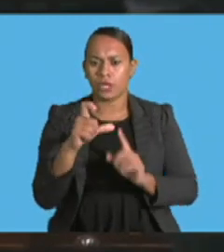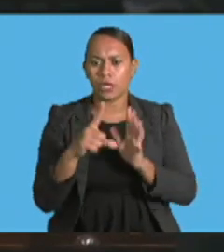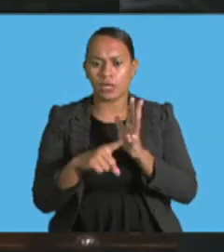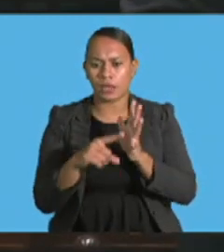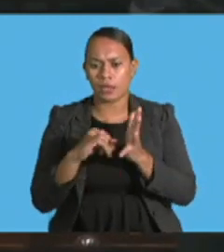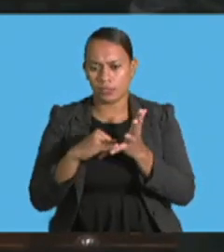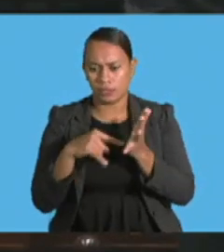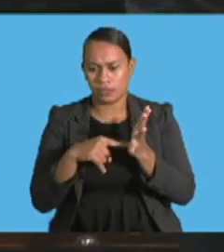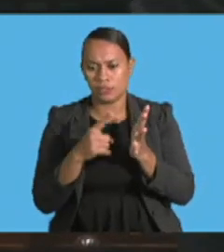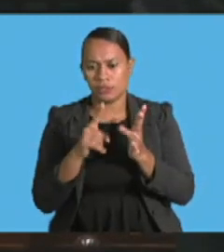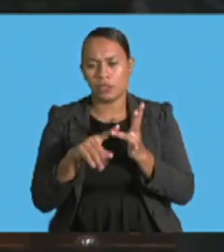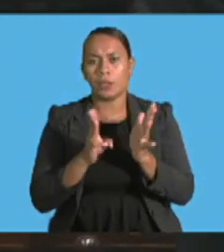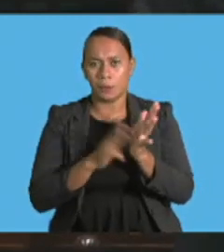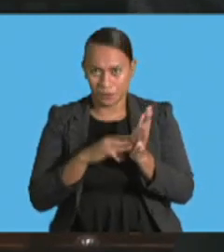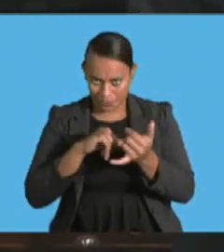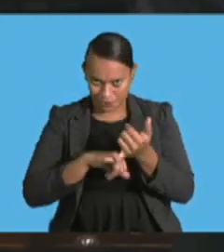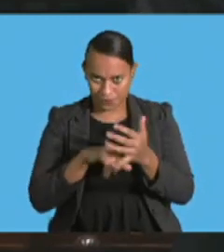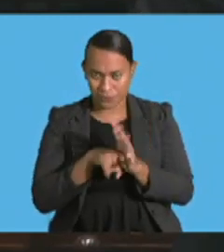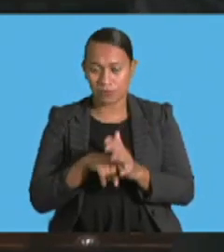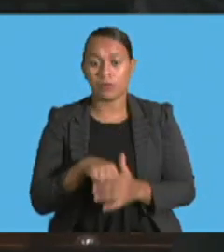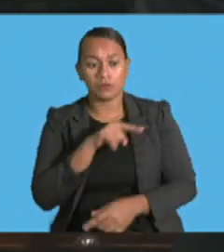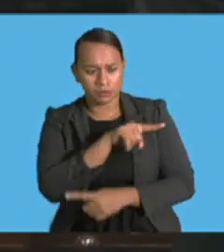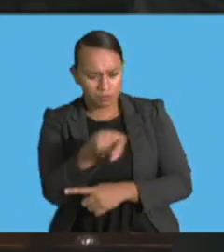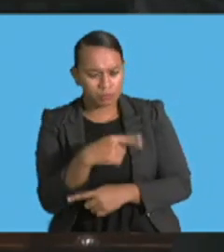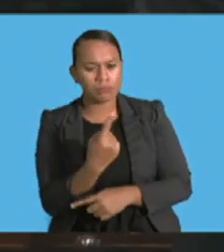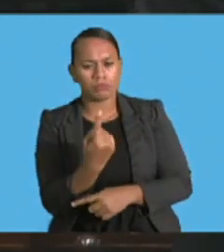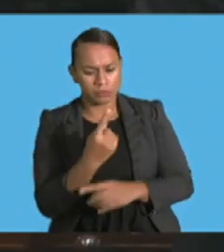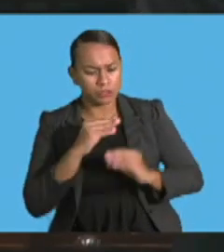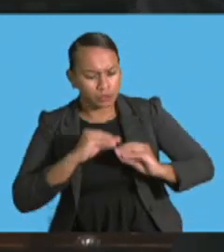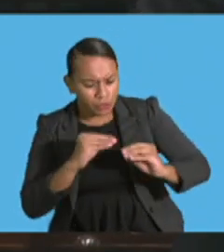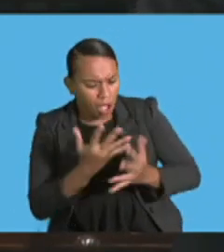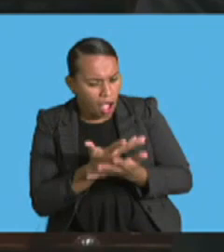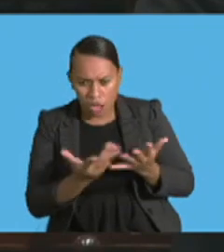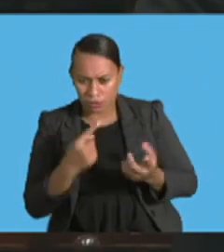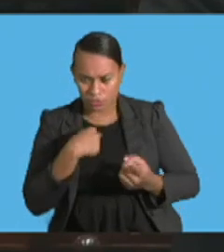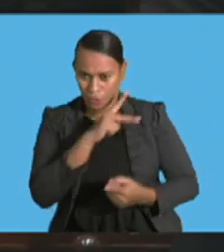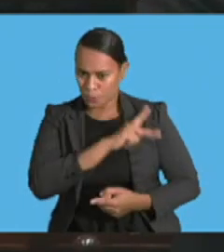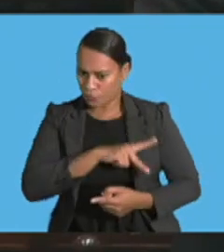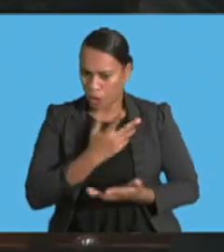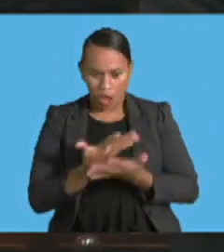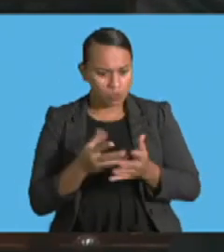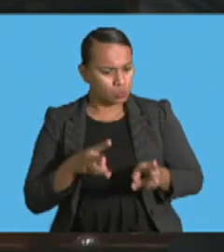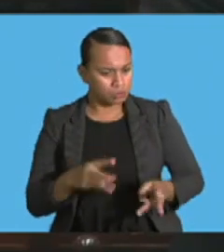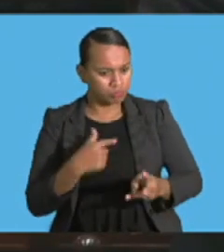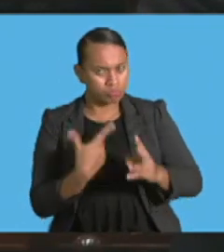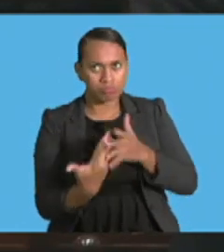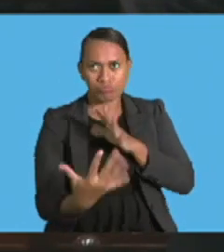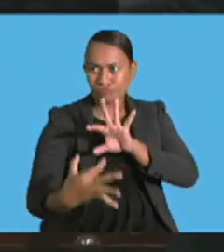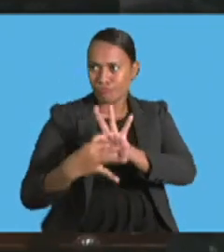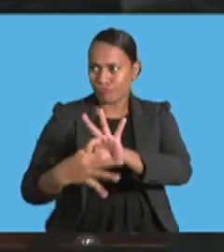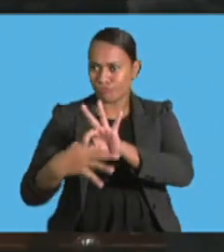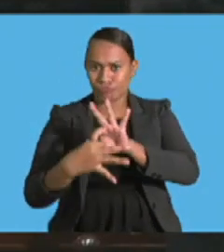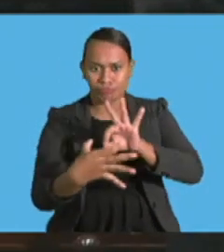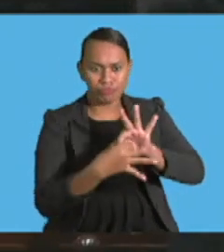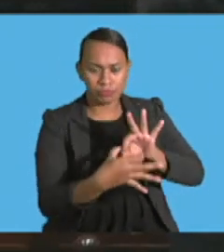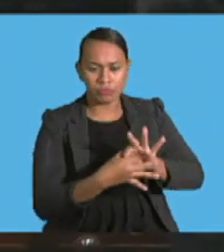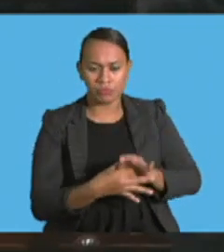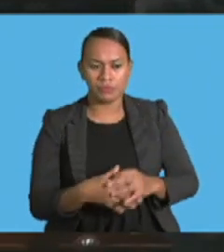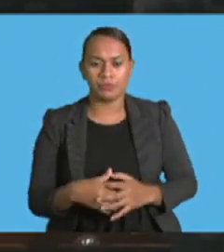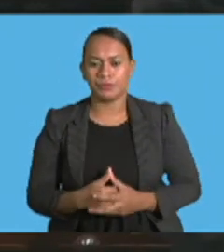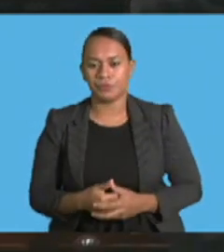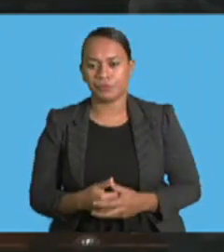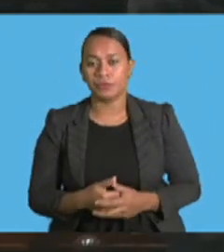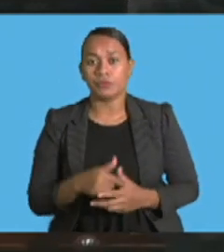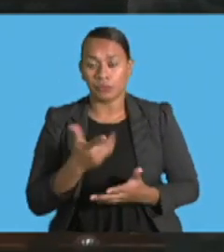This is a proactive approach, Mr. Speaker, say, so that we let them self-regulate themselves. The